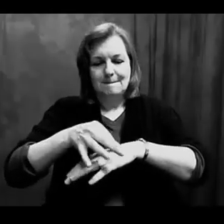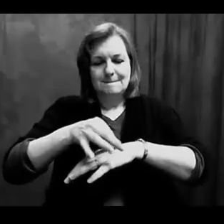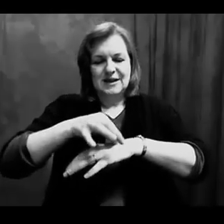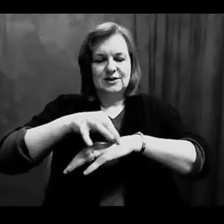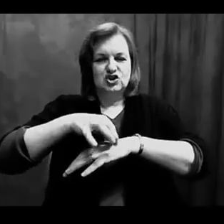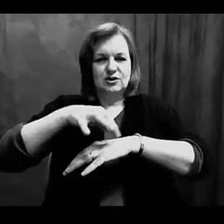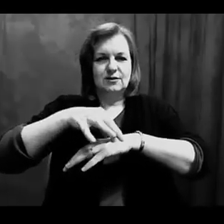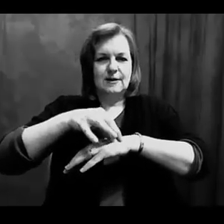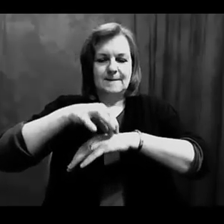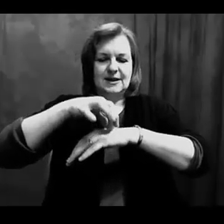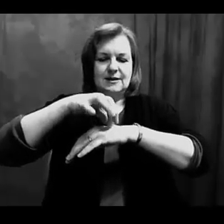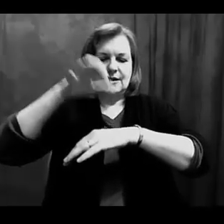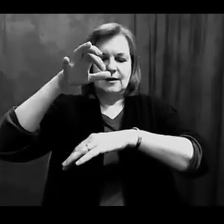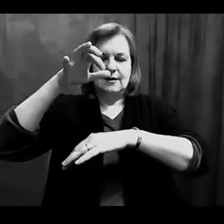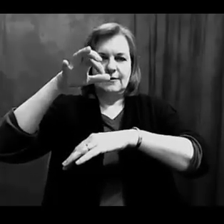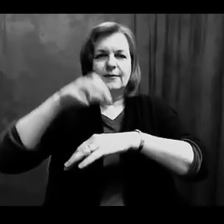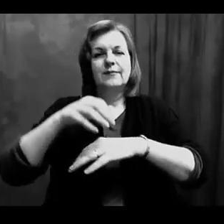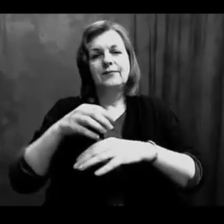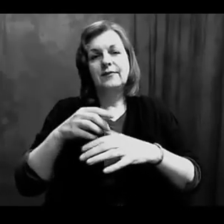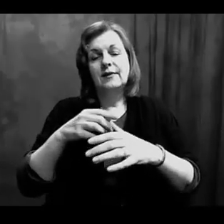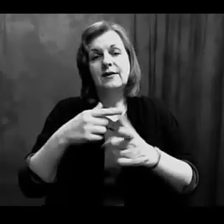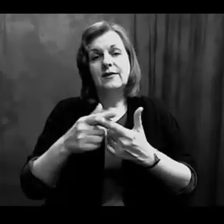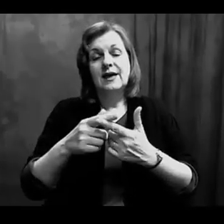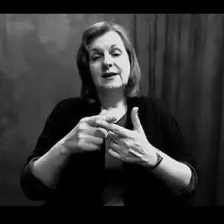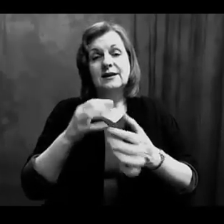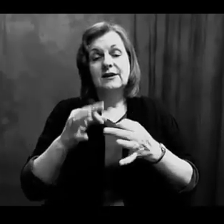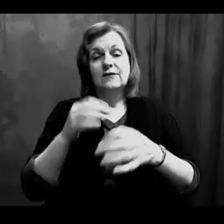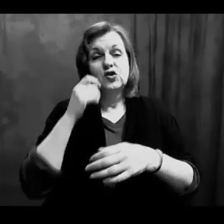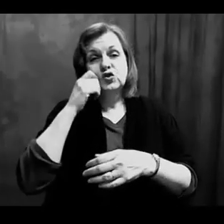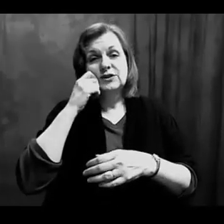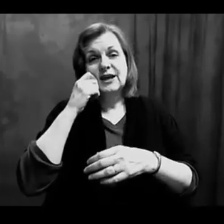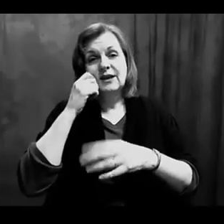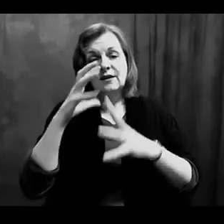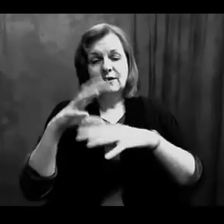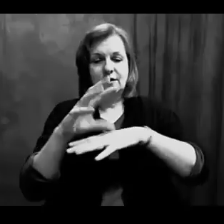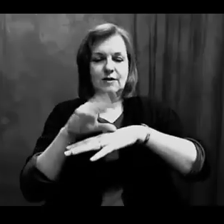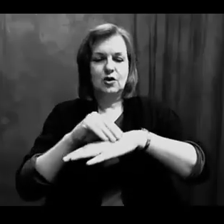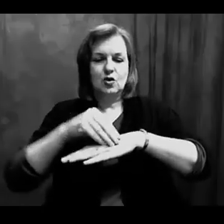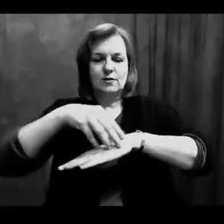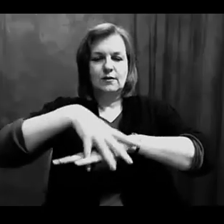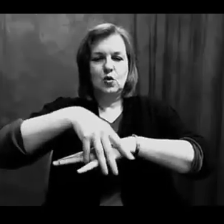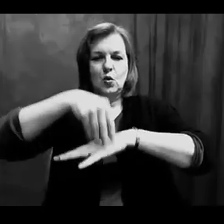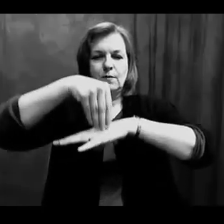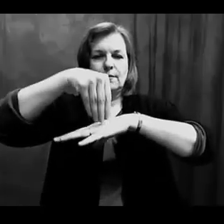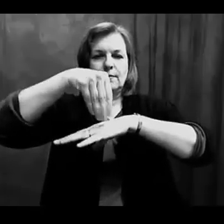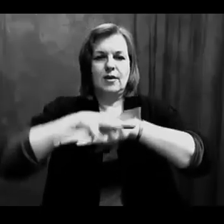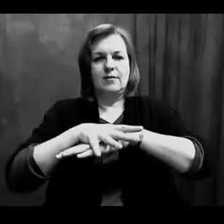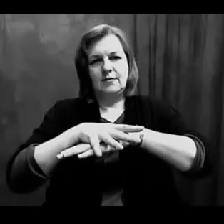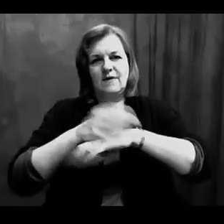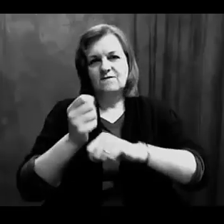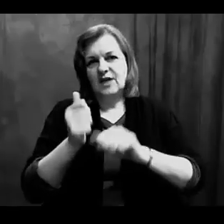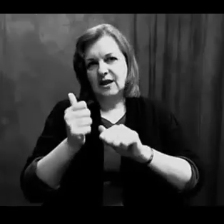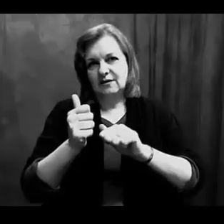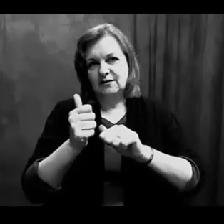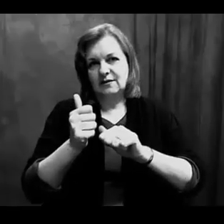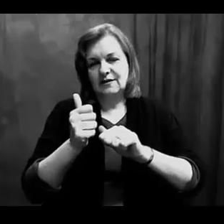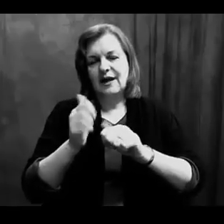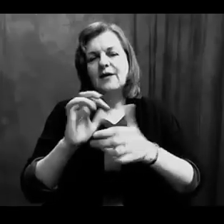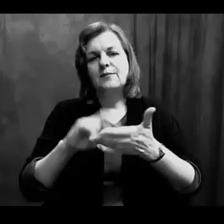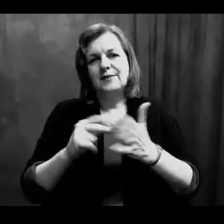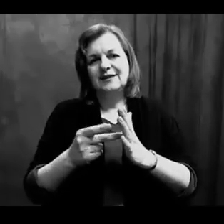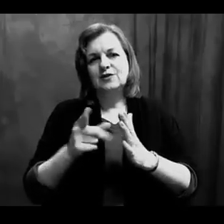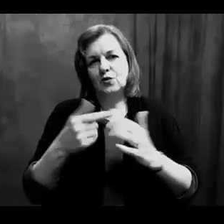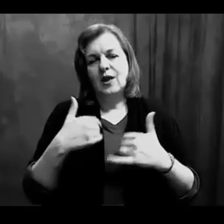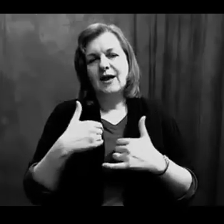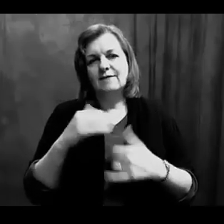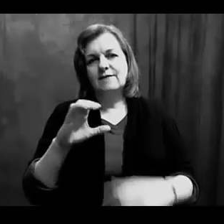muscle, do it gently, it kind of hurts. The amount of elasticity that your skin has that allows it to